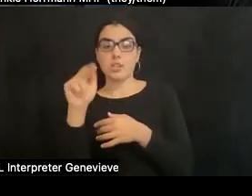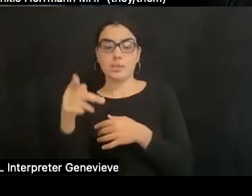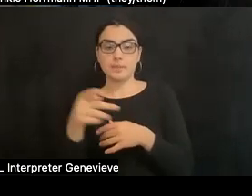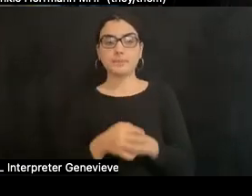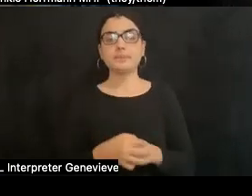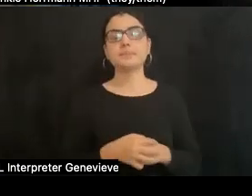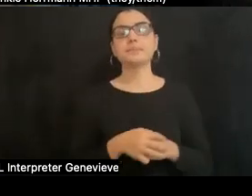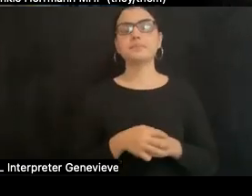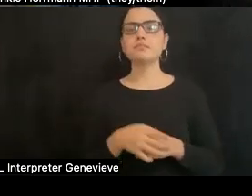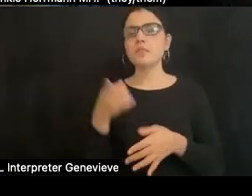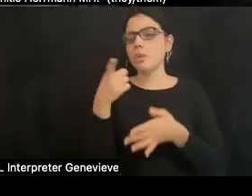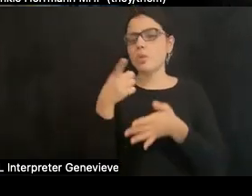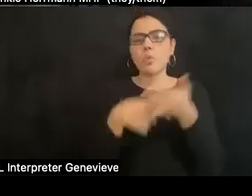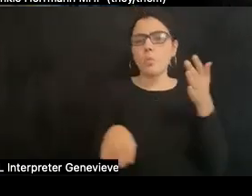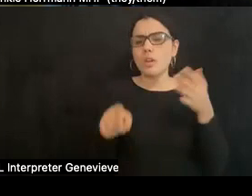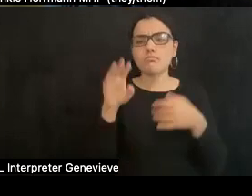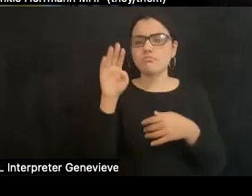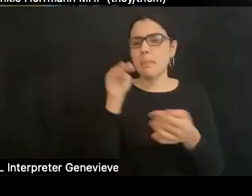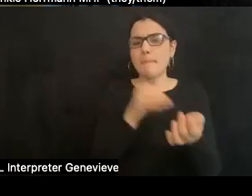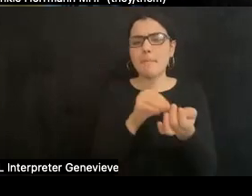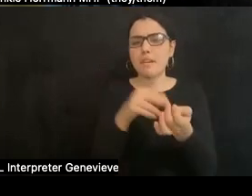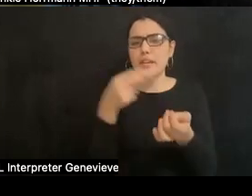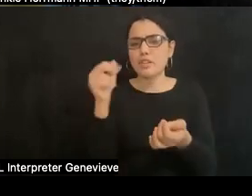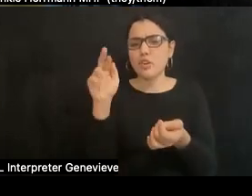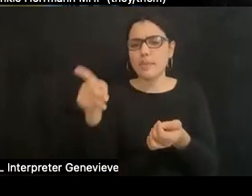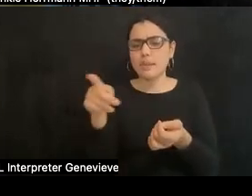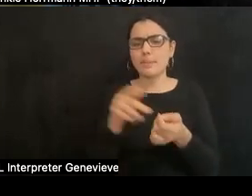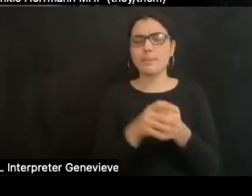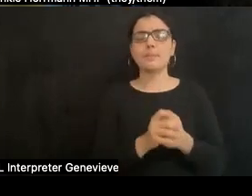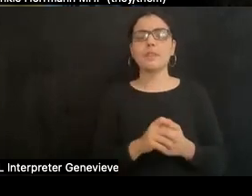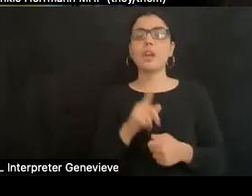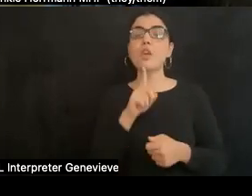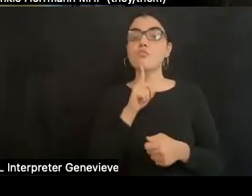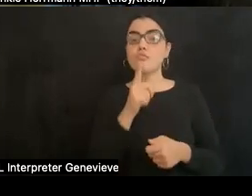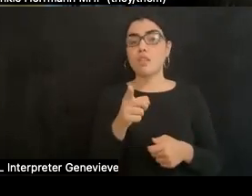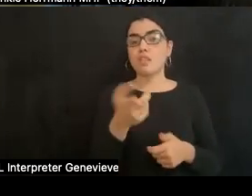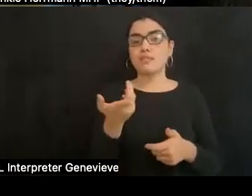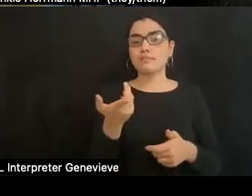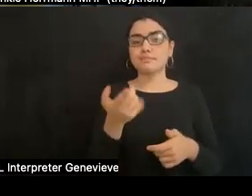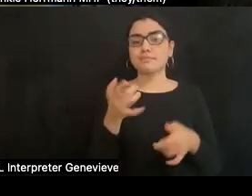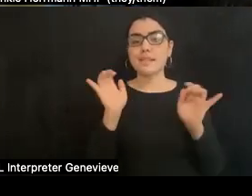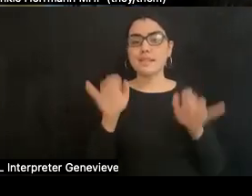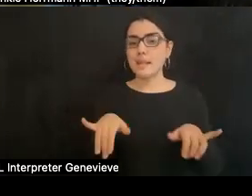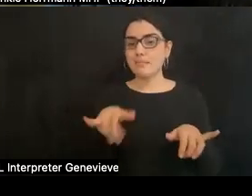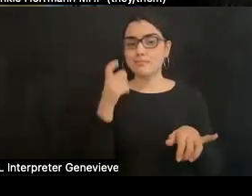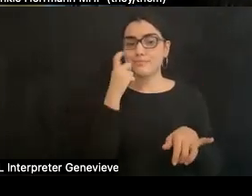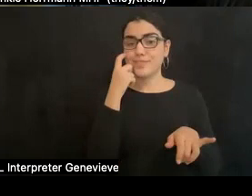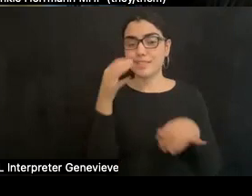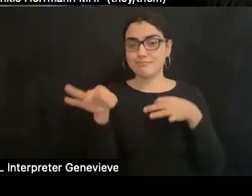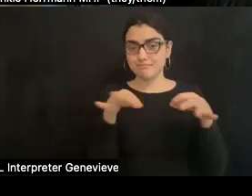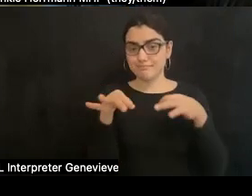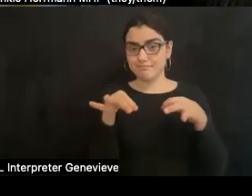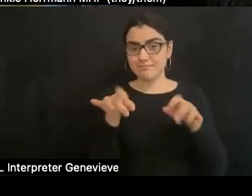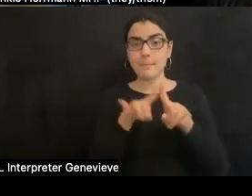So what is Medicaid HARP? It is basically the same thing as what we just talked about, but it